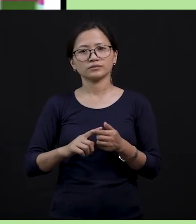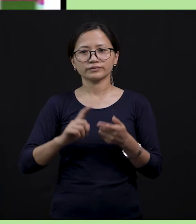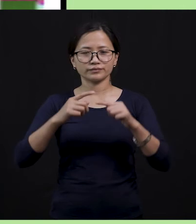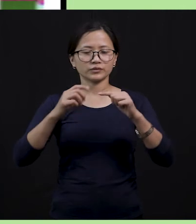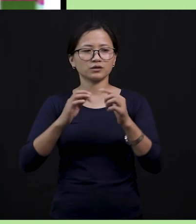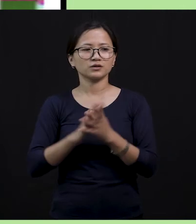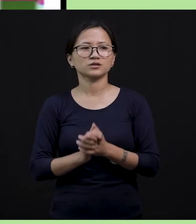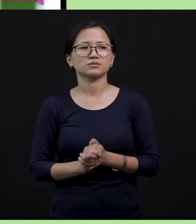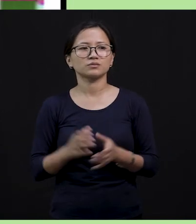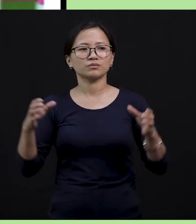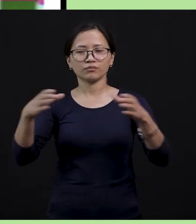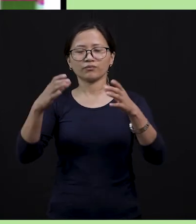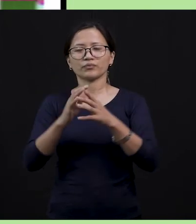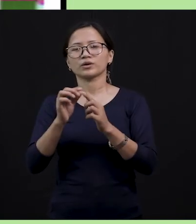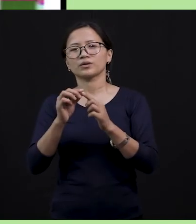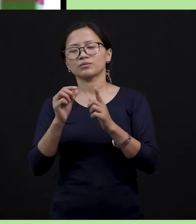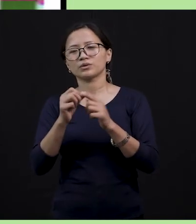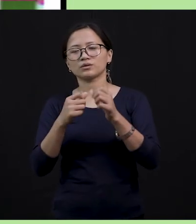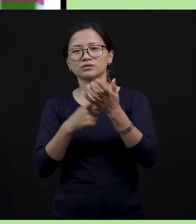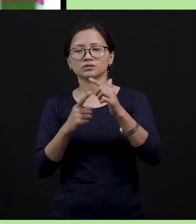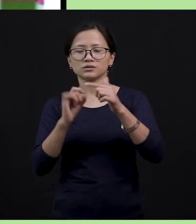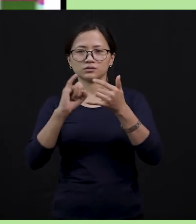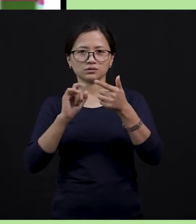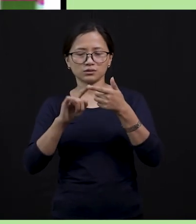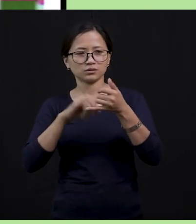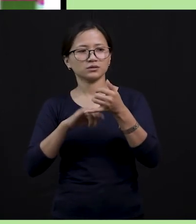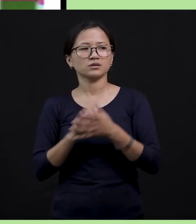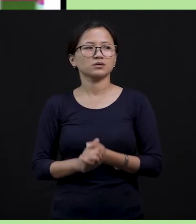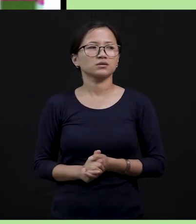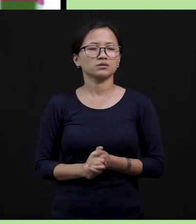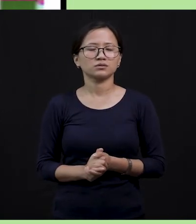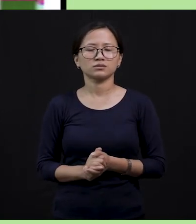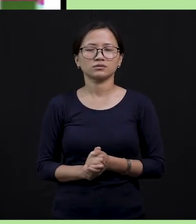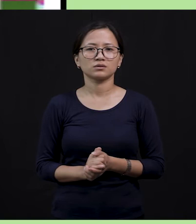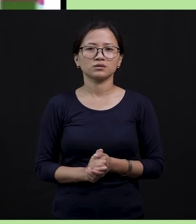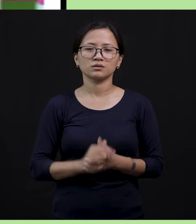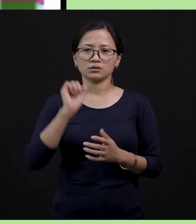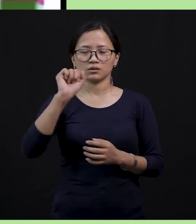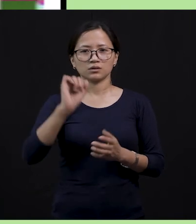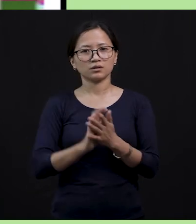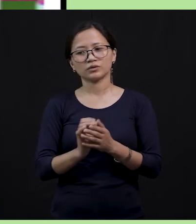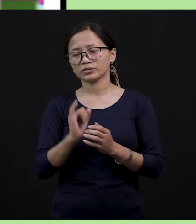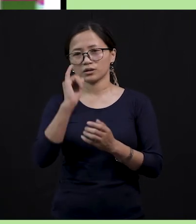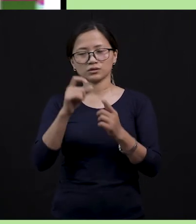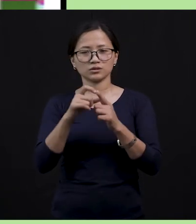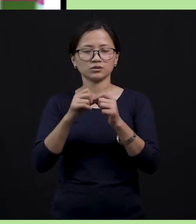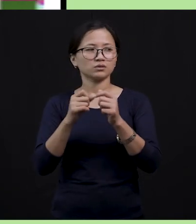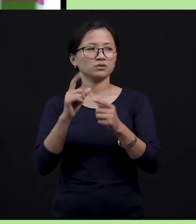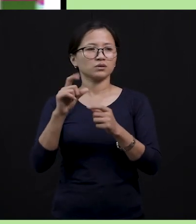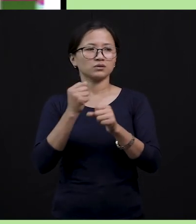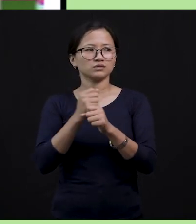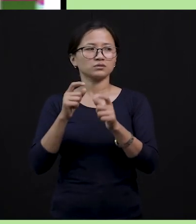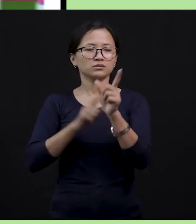about. So these are the political parties which have their own pressure groups. They have their own ideology. So if you believe in